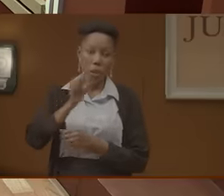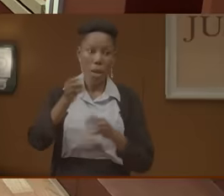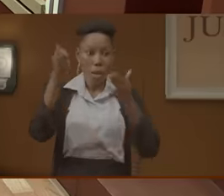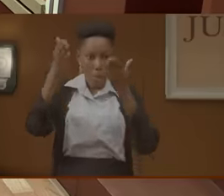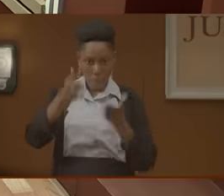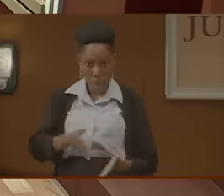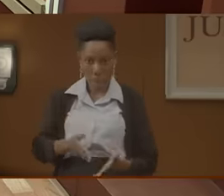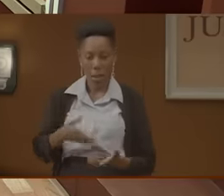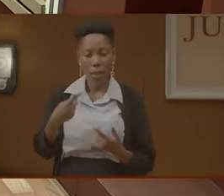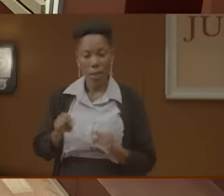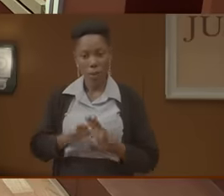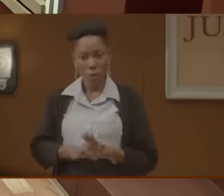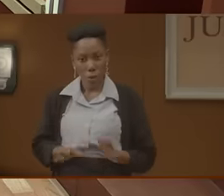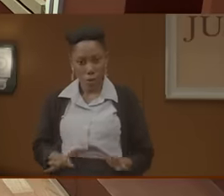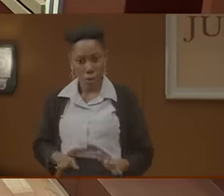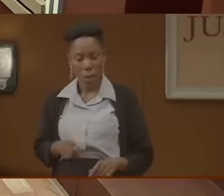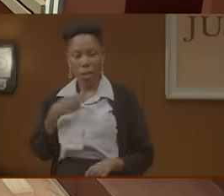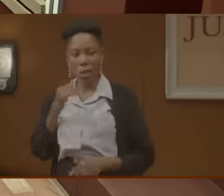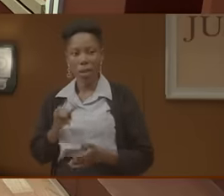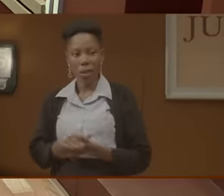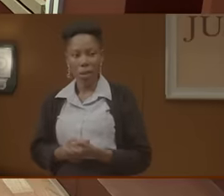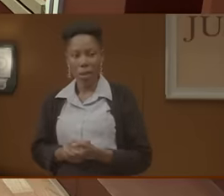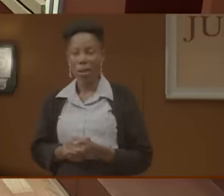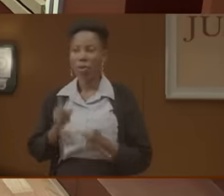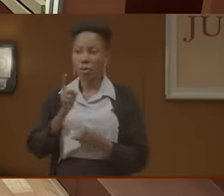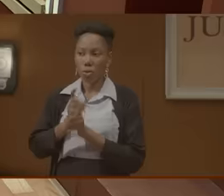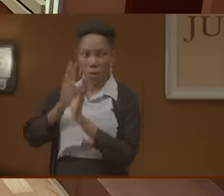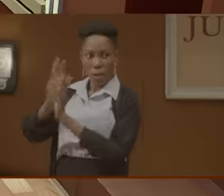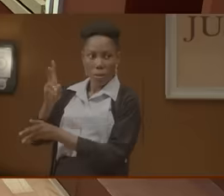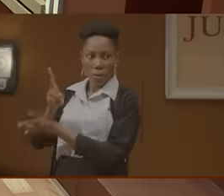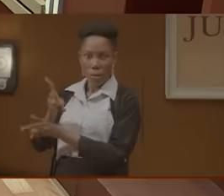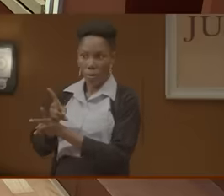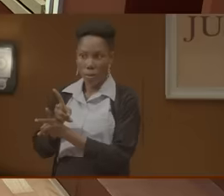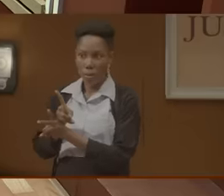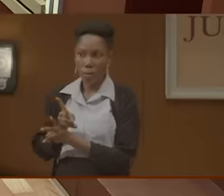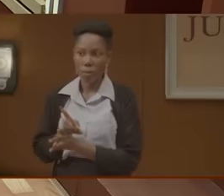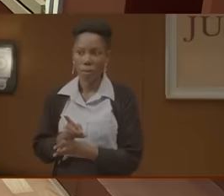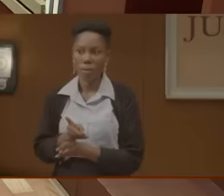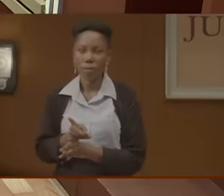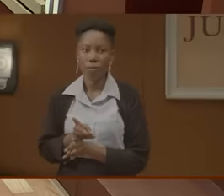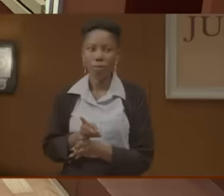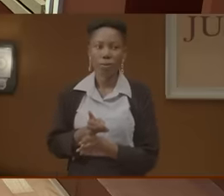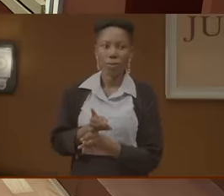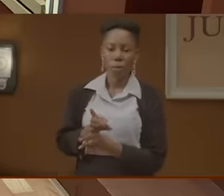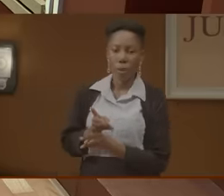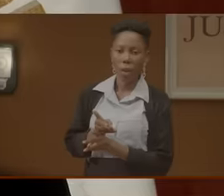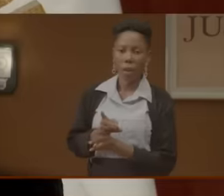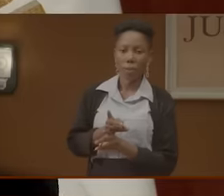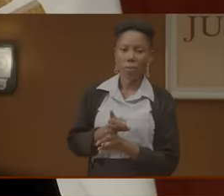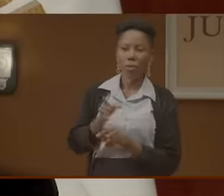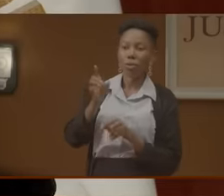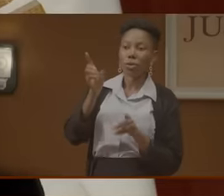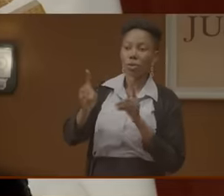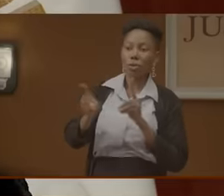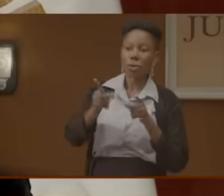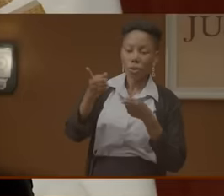them. Okay. She's tired. She came to drop them? Yes. You want to drop your children with them? What's happening? That no, I'm asking you.